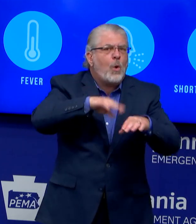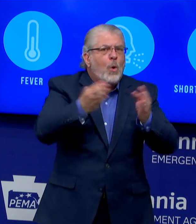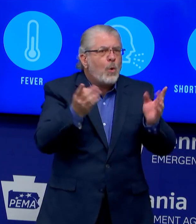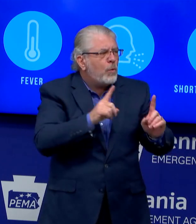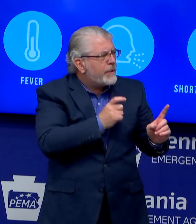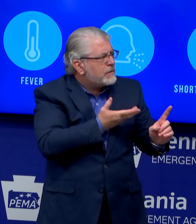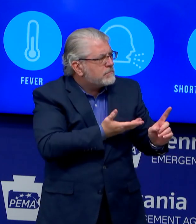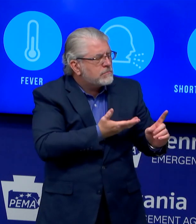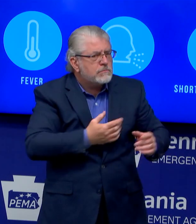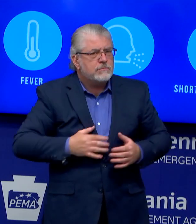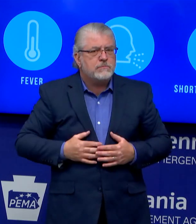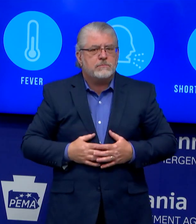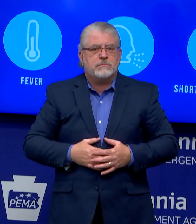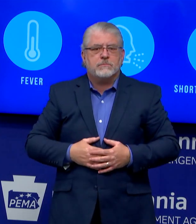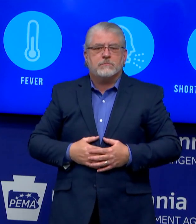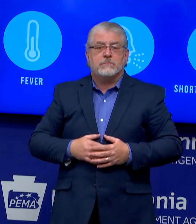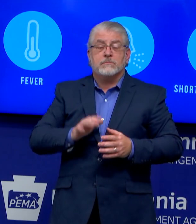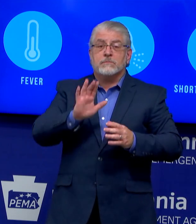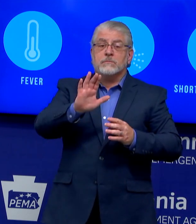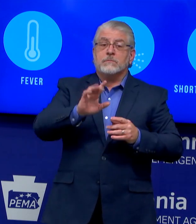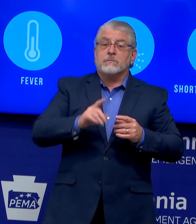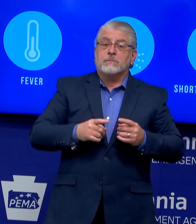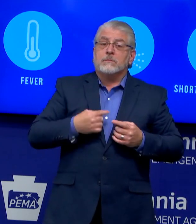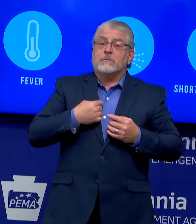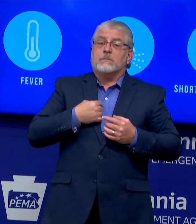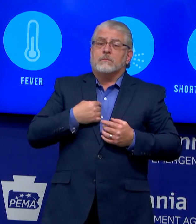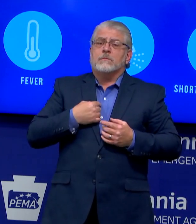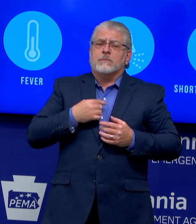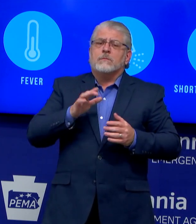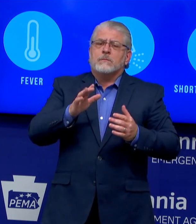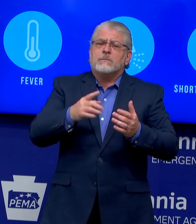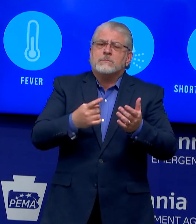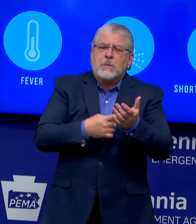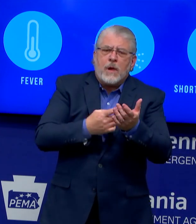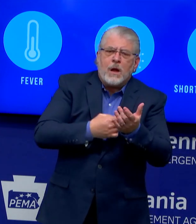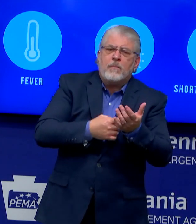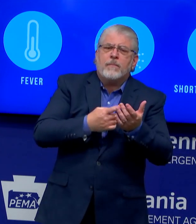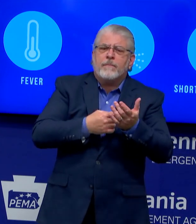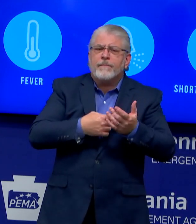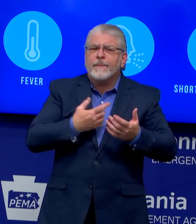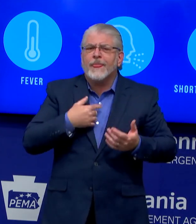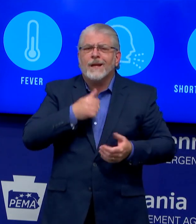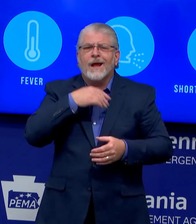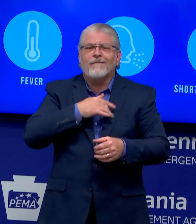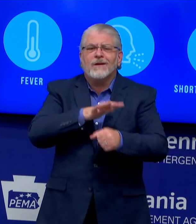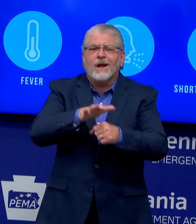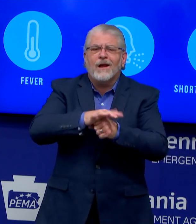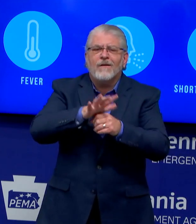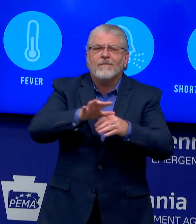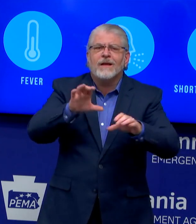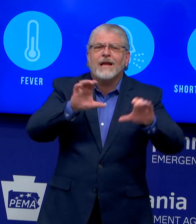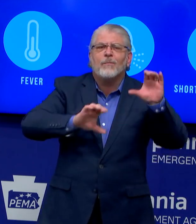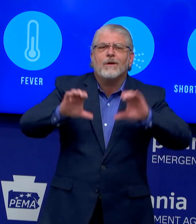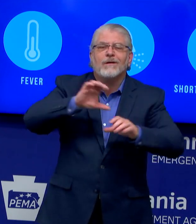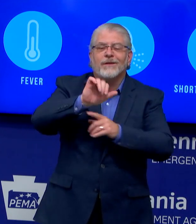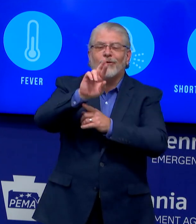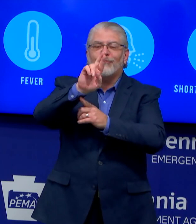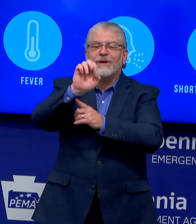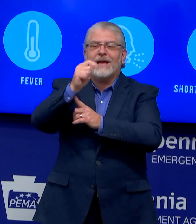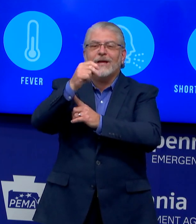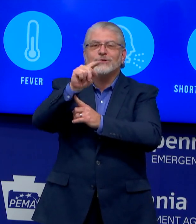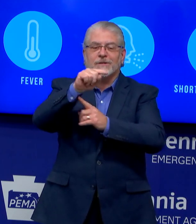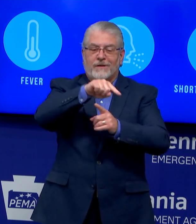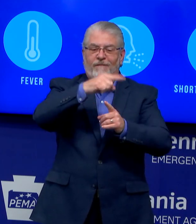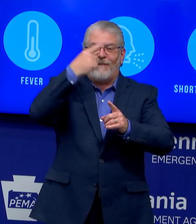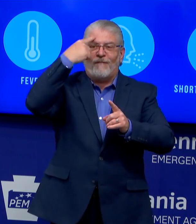certain chemicals or reagents for tests. And so we will reach out to Lehigh Valley Health System and try to help them obtain the reagents that